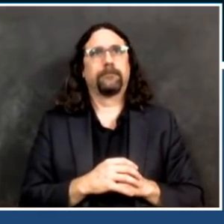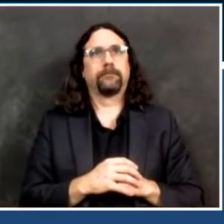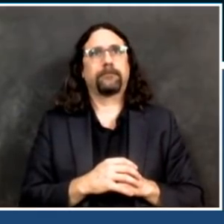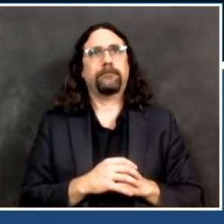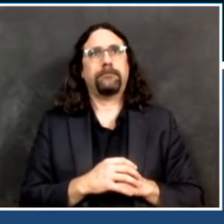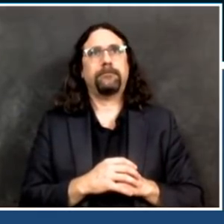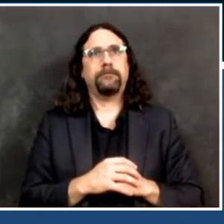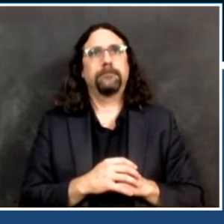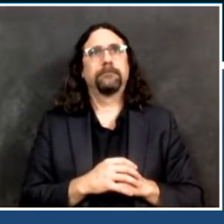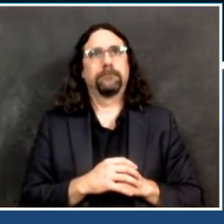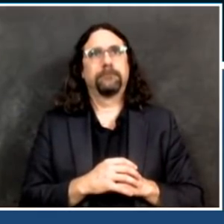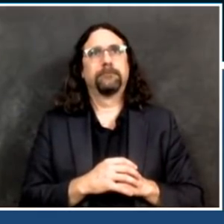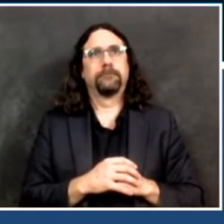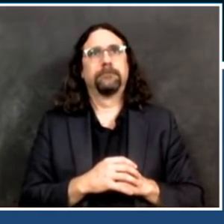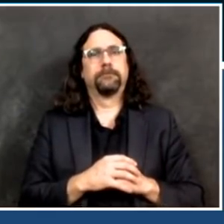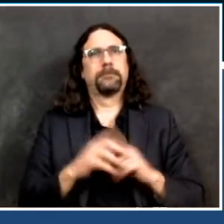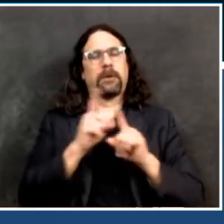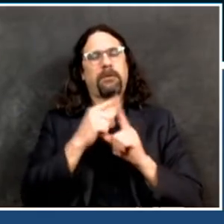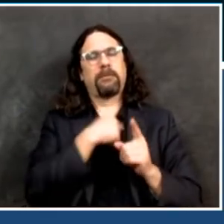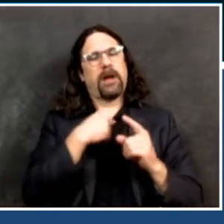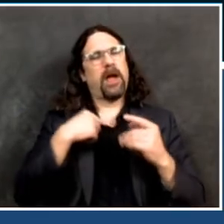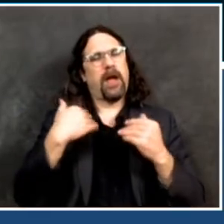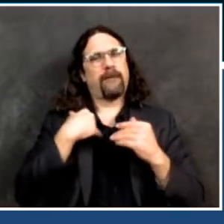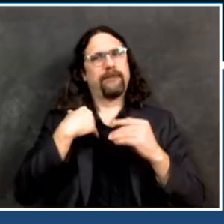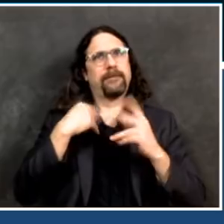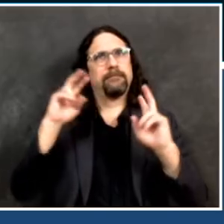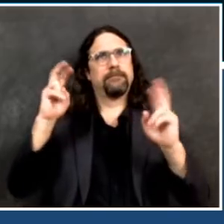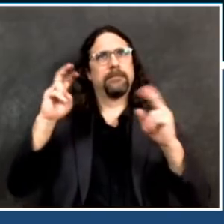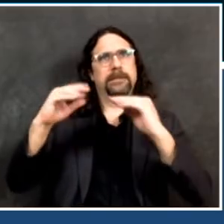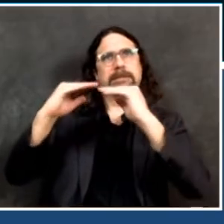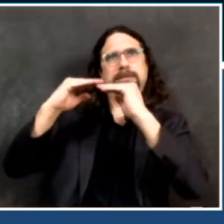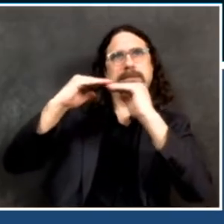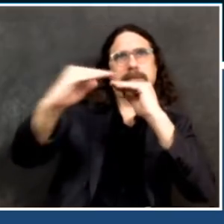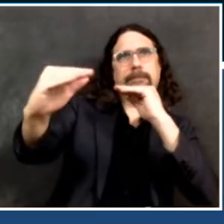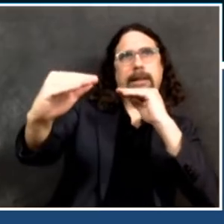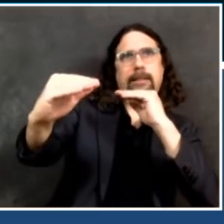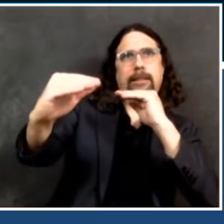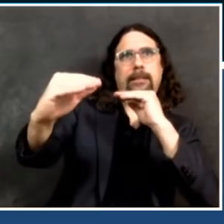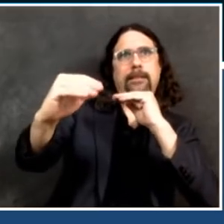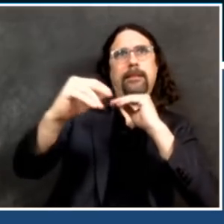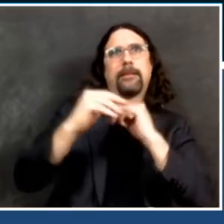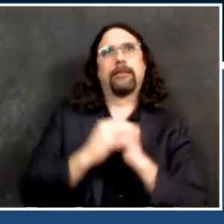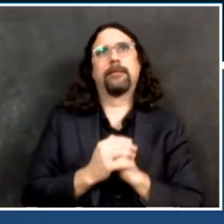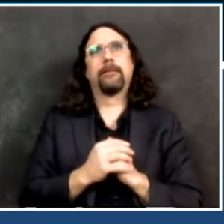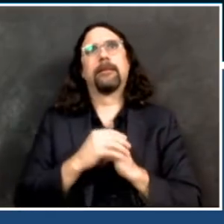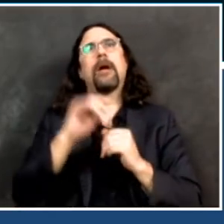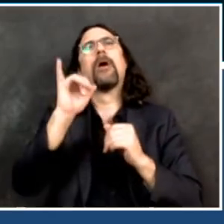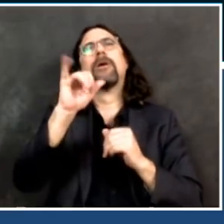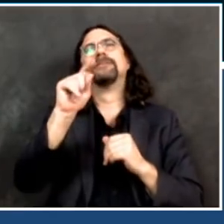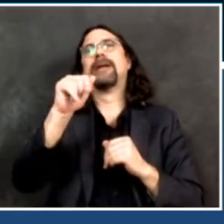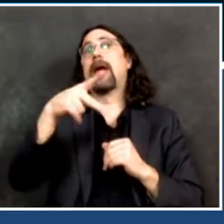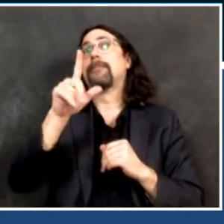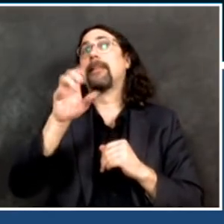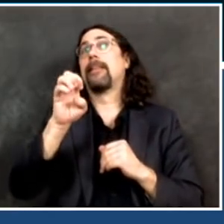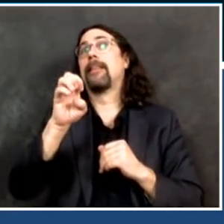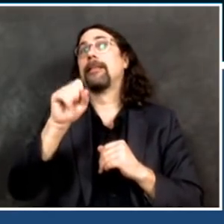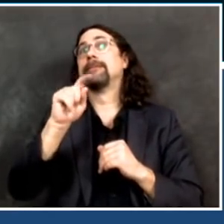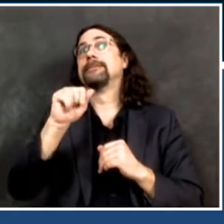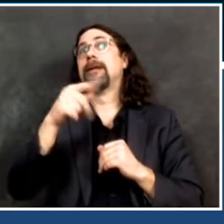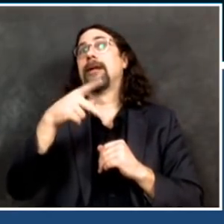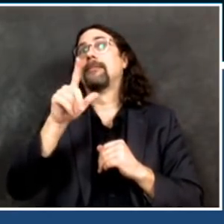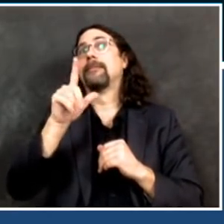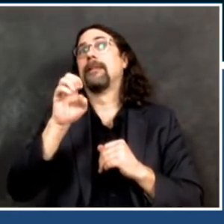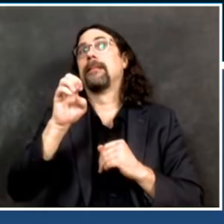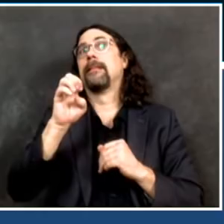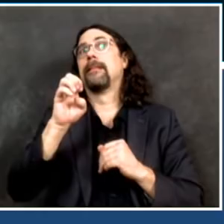rapidly adjusting to this new reality. So we are ramping up the food supply to make sure that we can take care